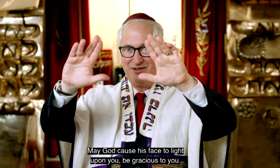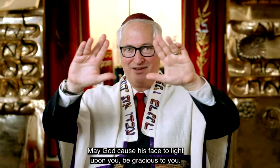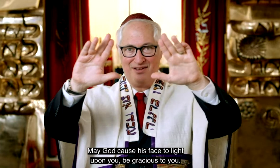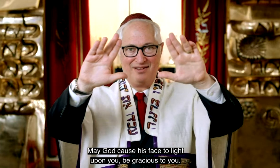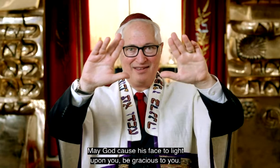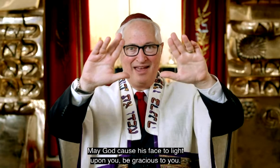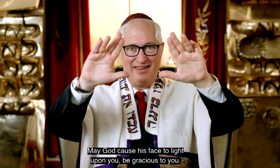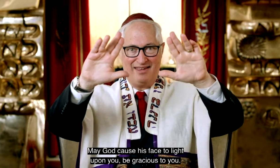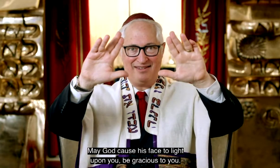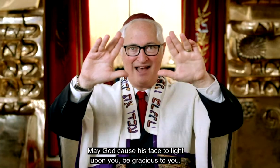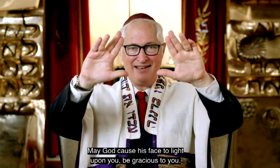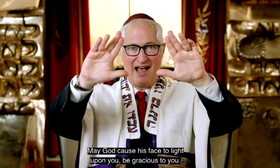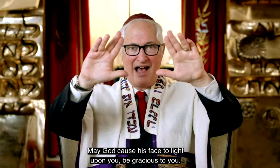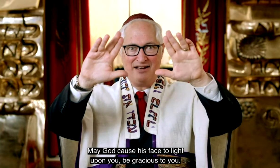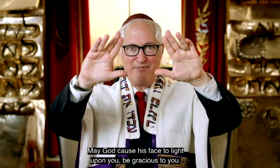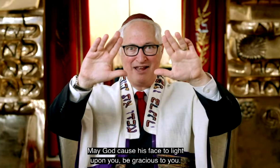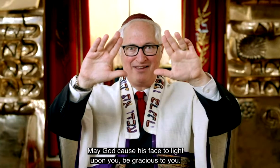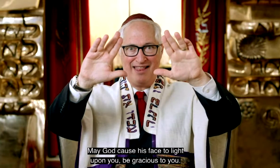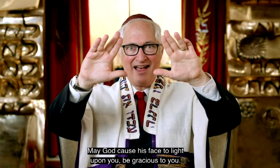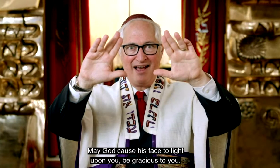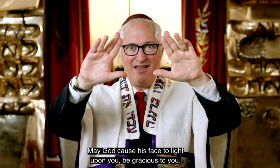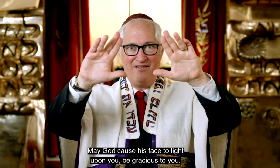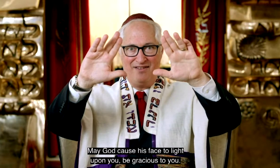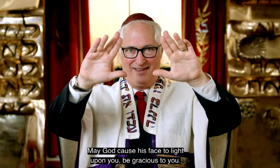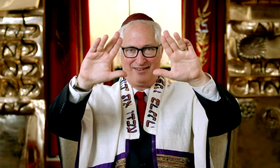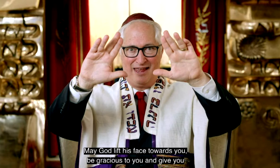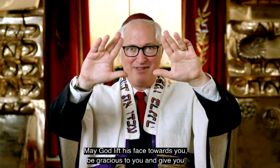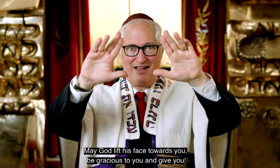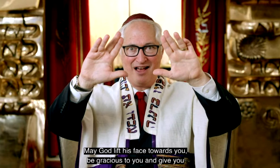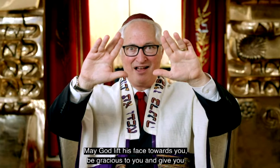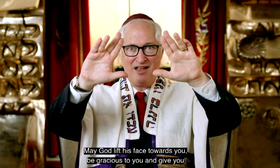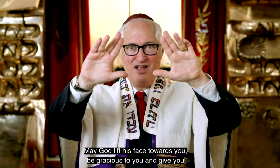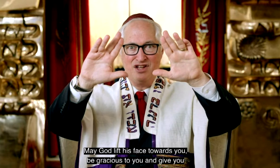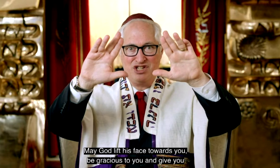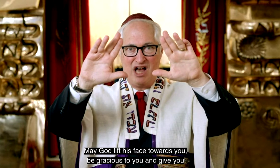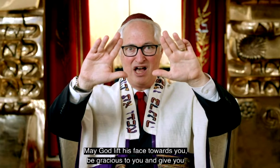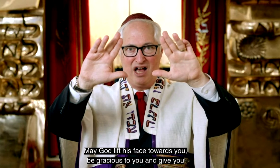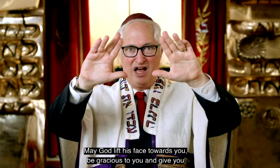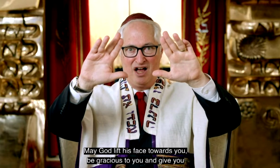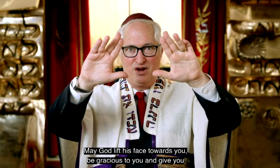to you. Yesad Adonai panav elecha v'yasem lecha